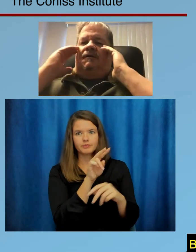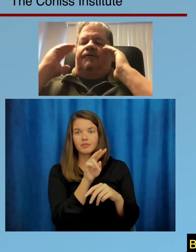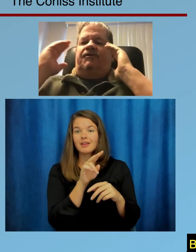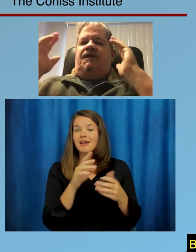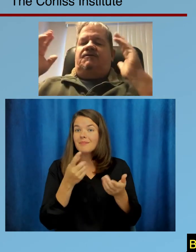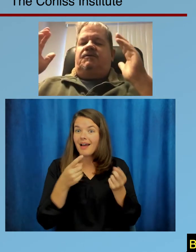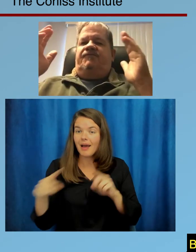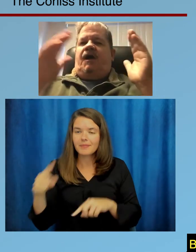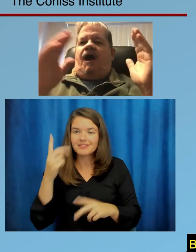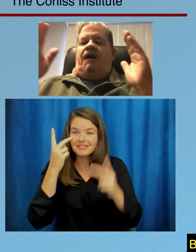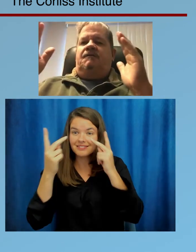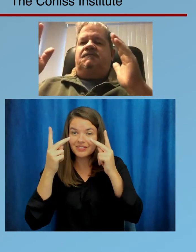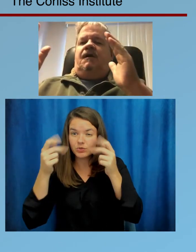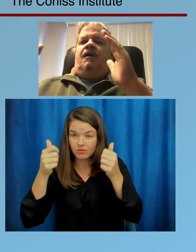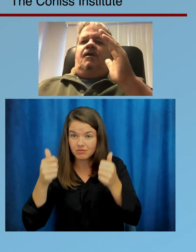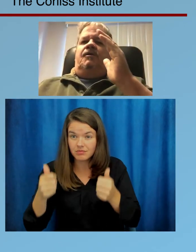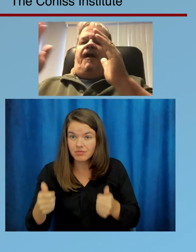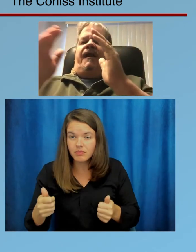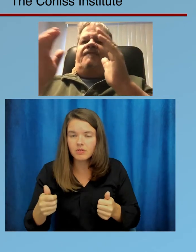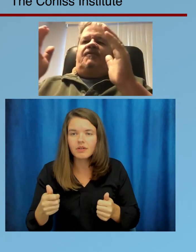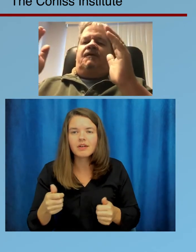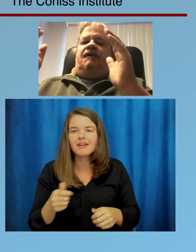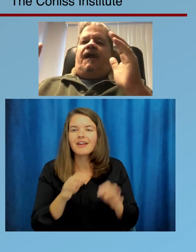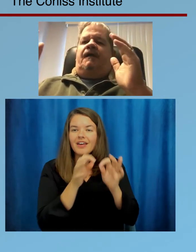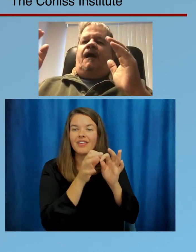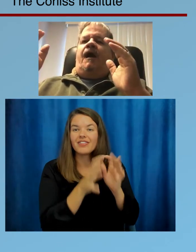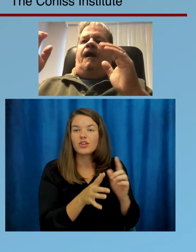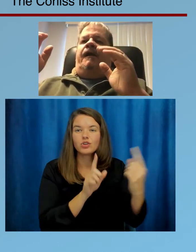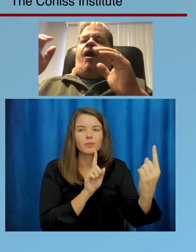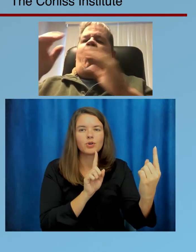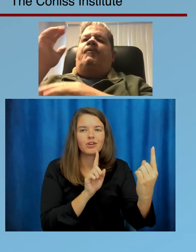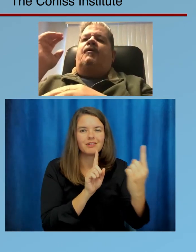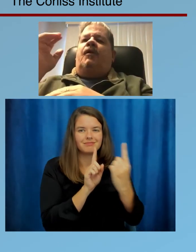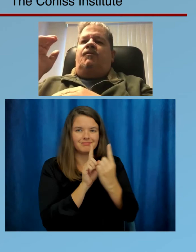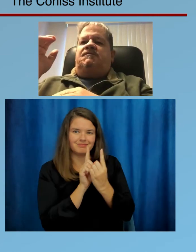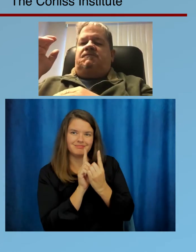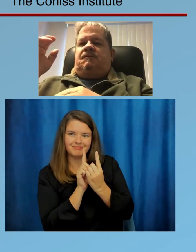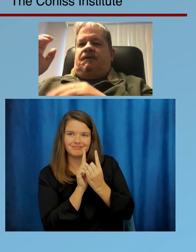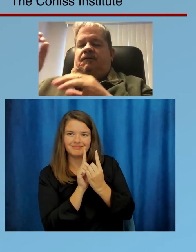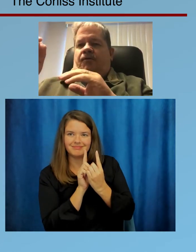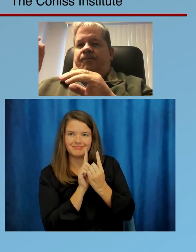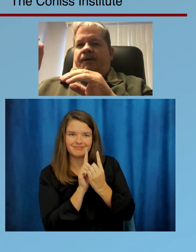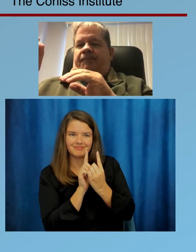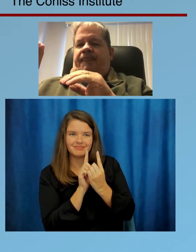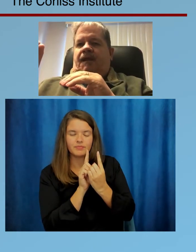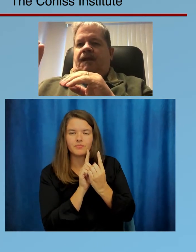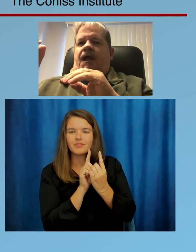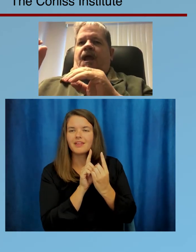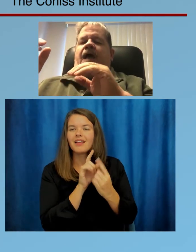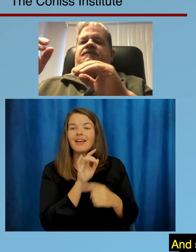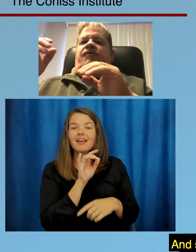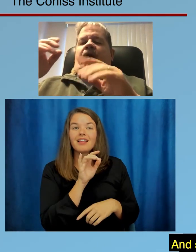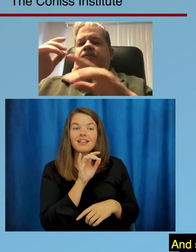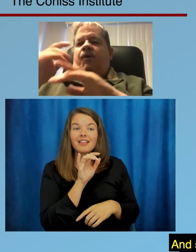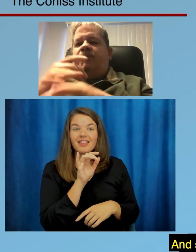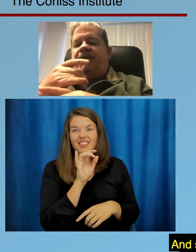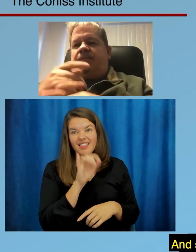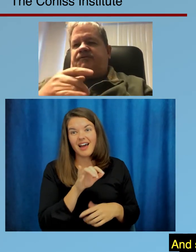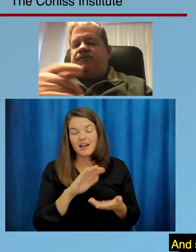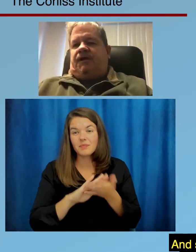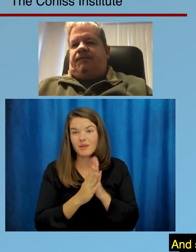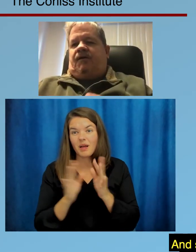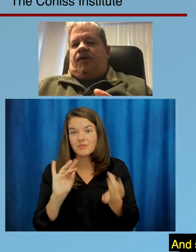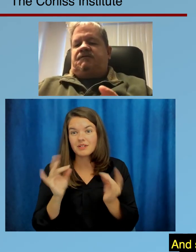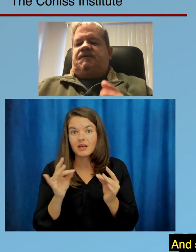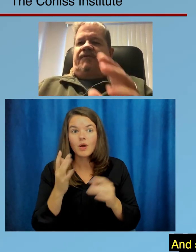your deterioration of your eyes, you might have to get an up close interpreter. And so that's where it